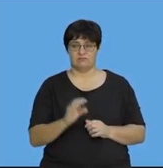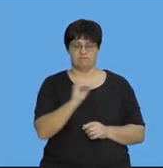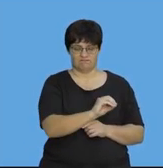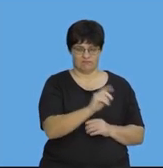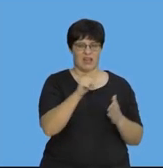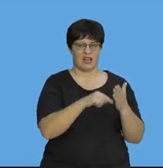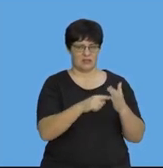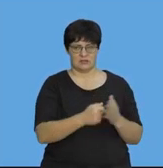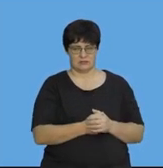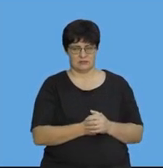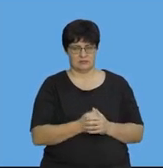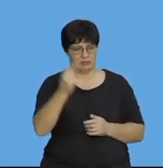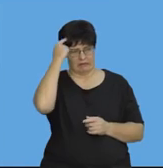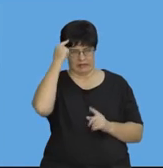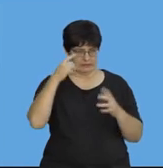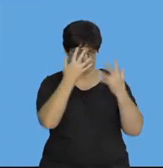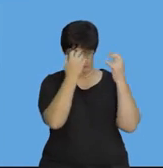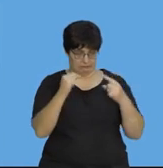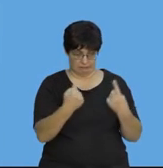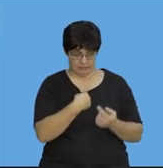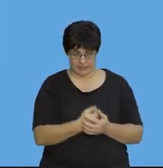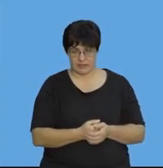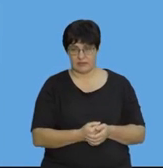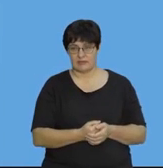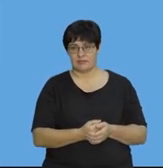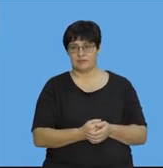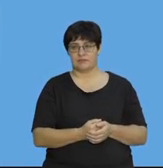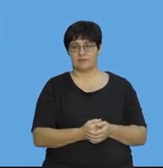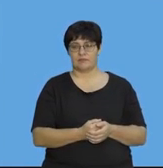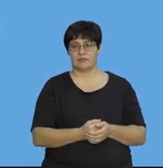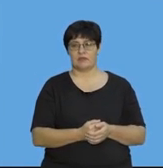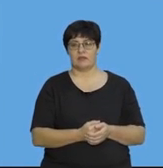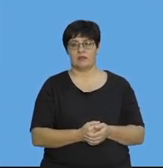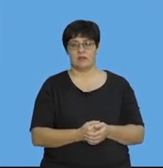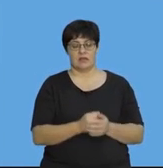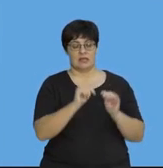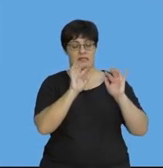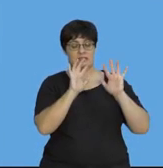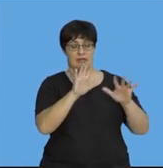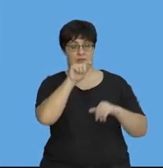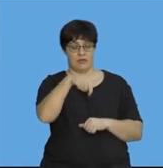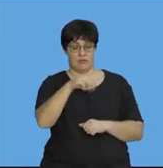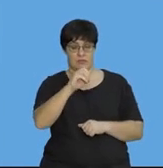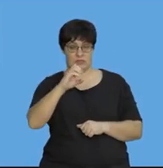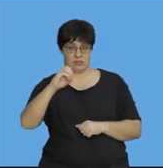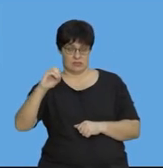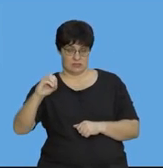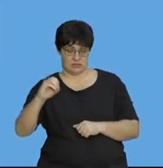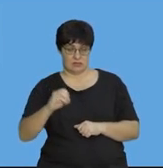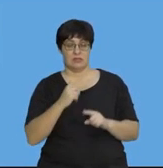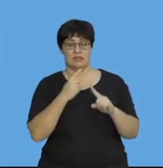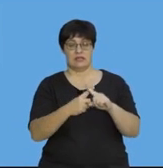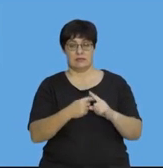Let's put this in our calculators. Definitely can't do this in my head. All right, so we have 10,000